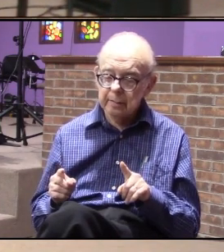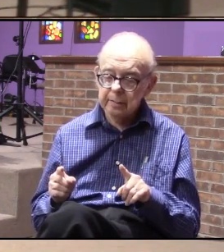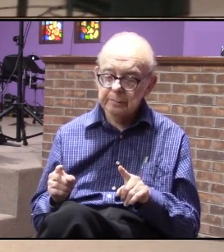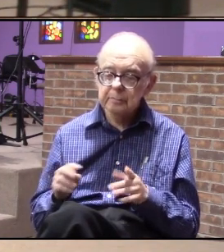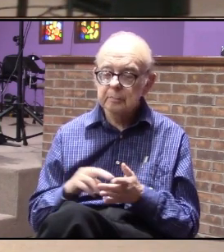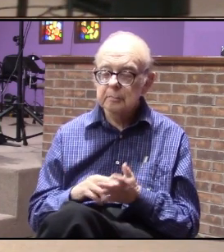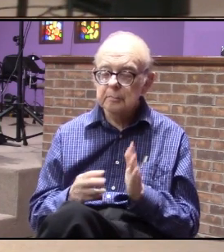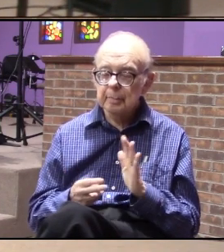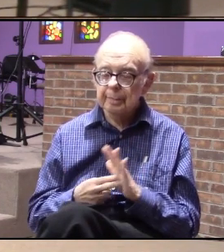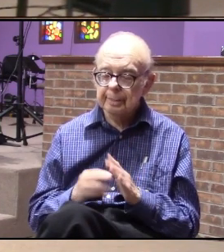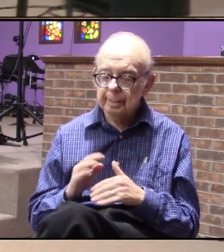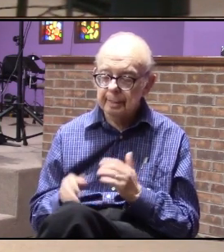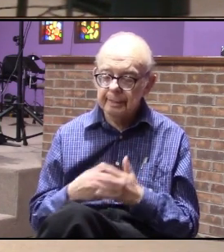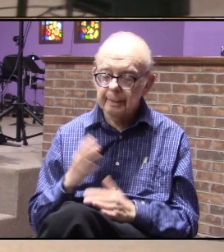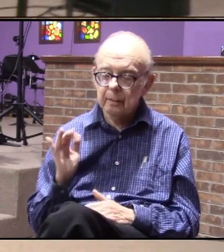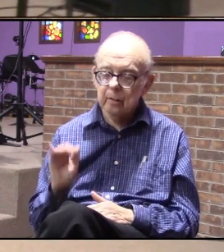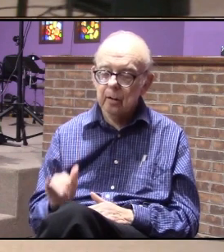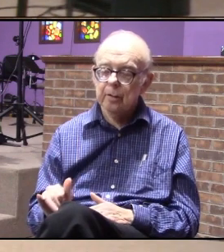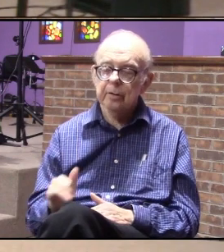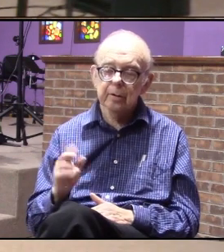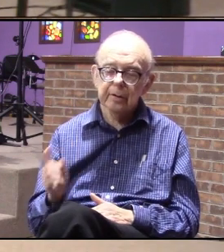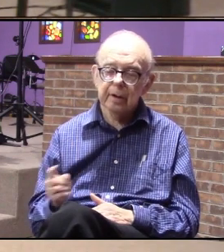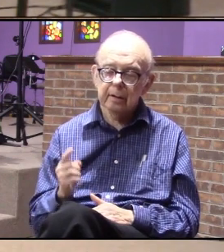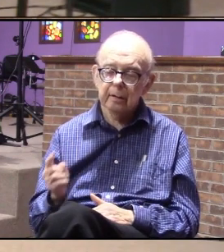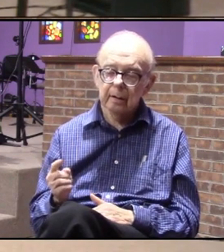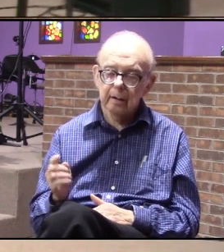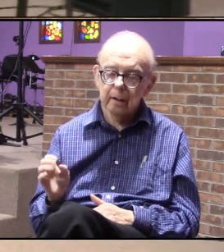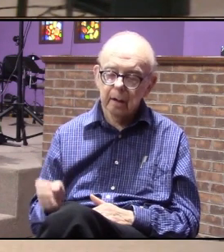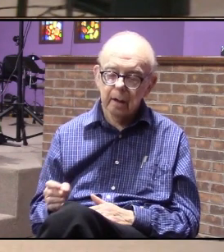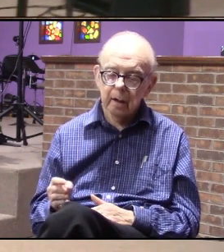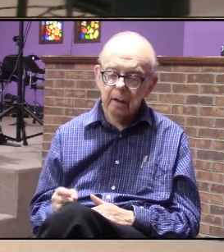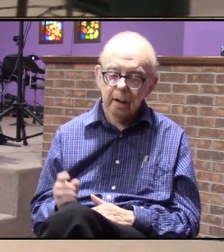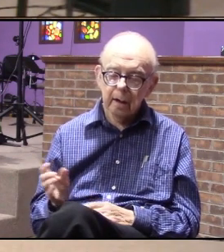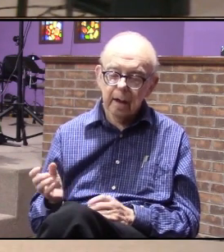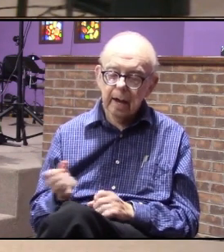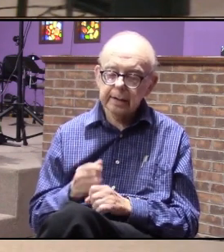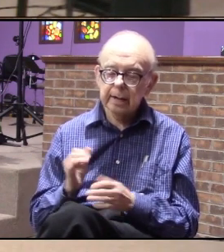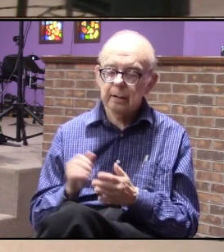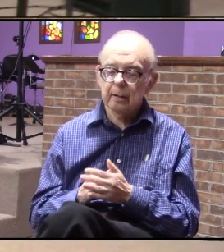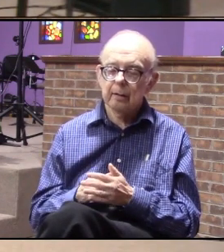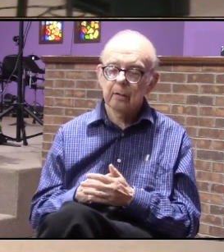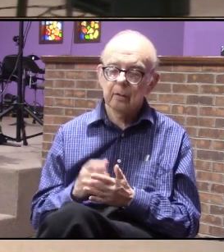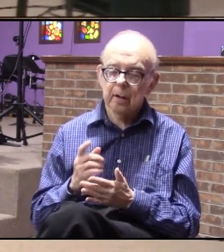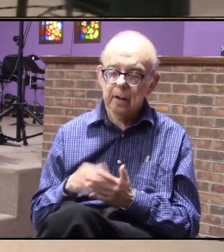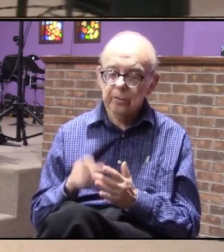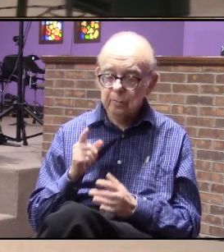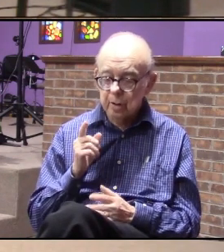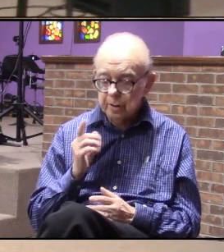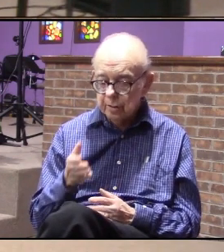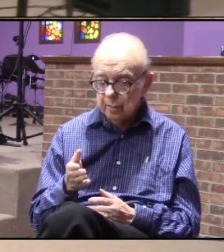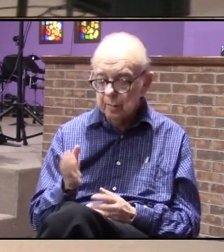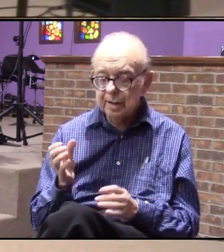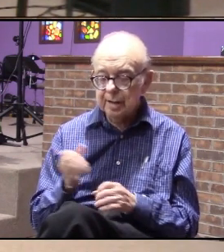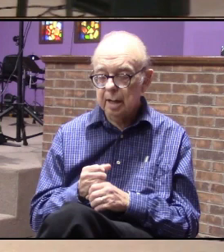mean that for all eternity, that's what I get. That's what you get.